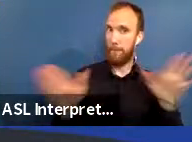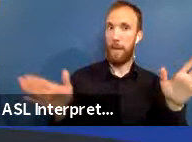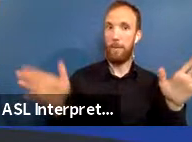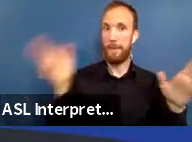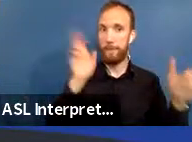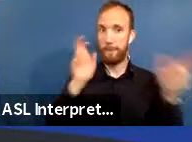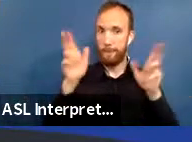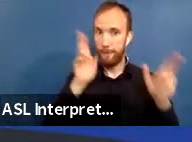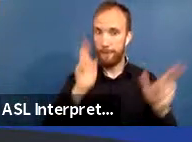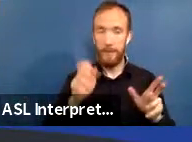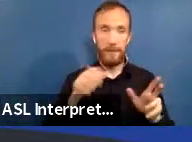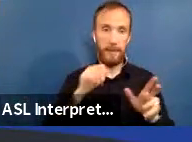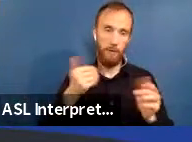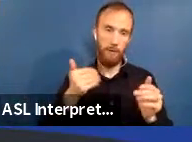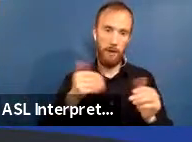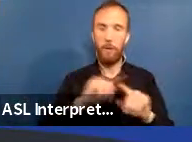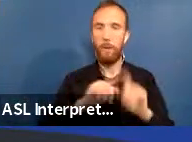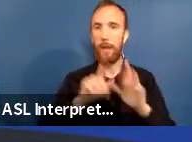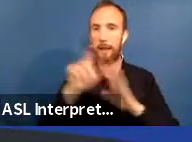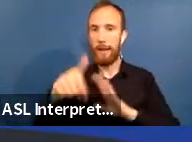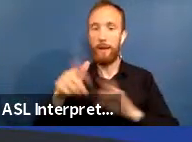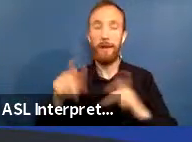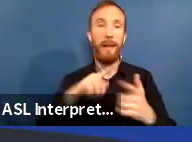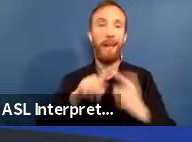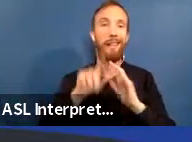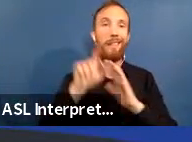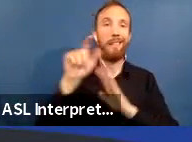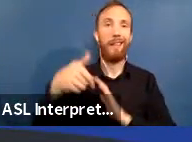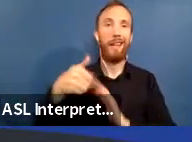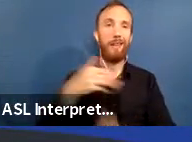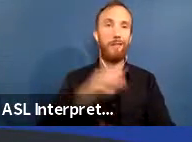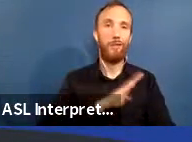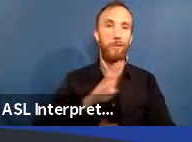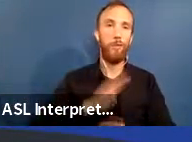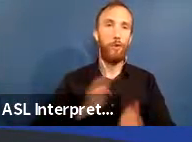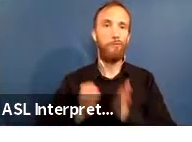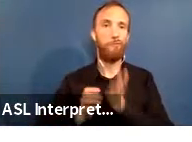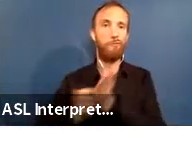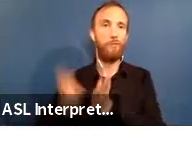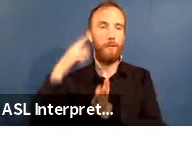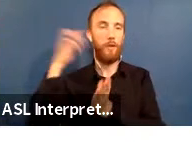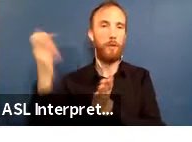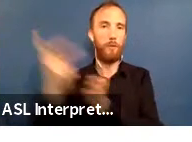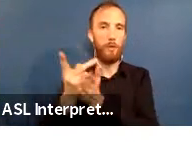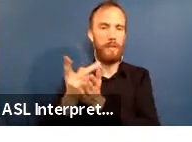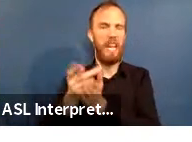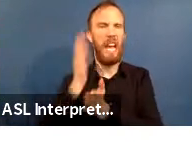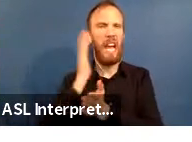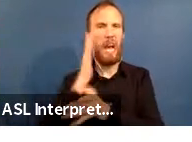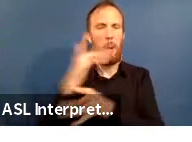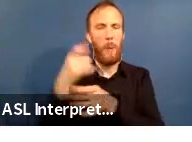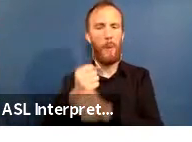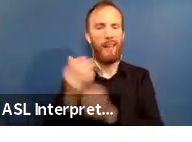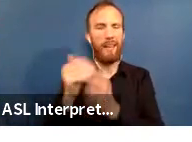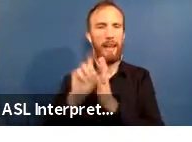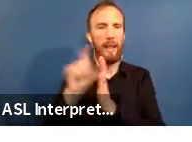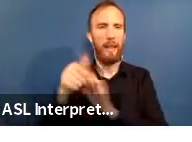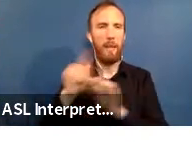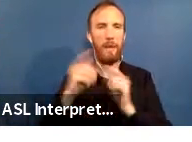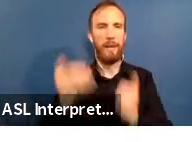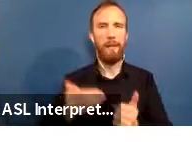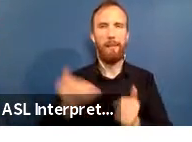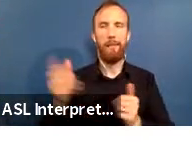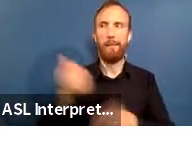up for board approval. I'll say this all over again, but for now, I will pass it over to our Executive Director,